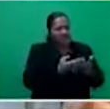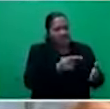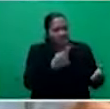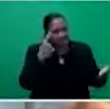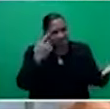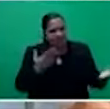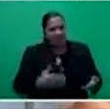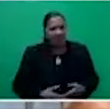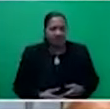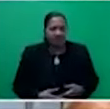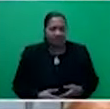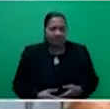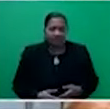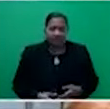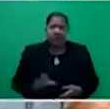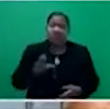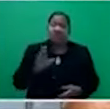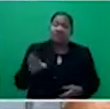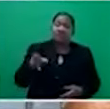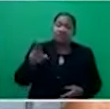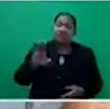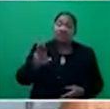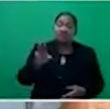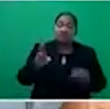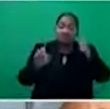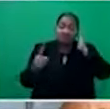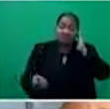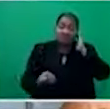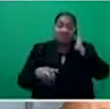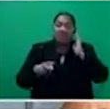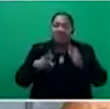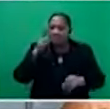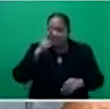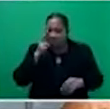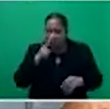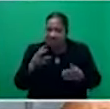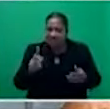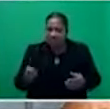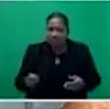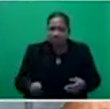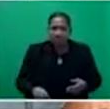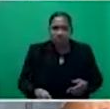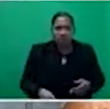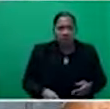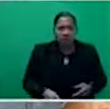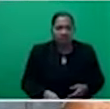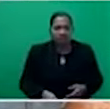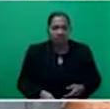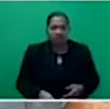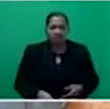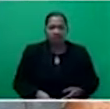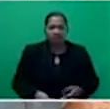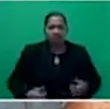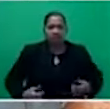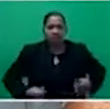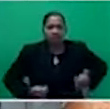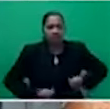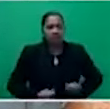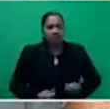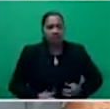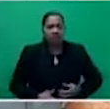And he is a racist himself. Let me read this out. Let me read what he states. Let me read it out. That's your point of order. Because